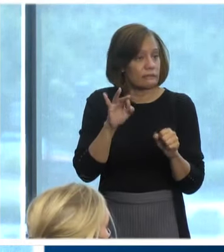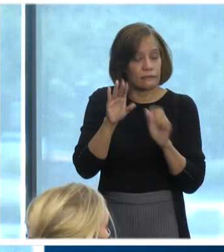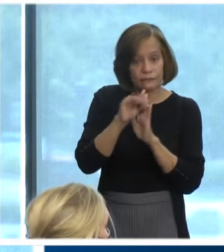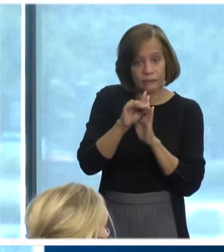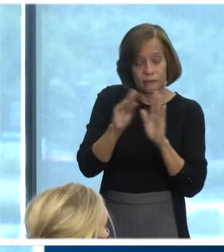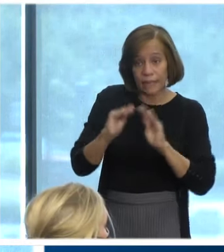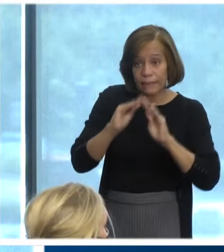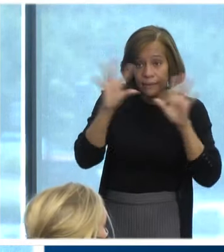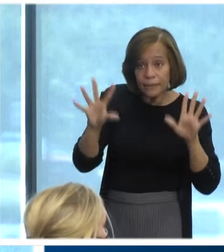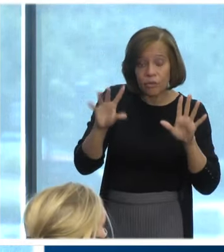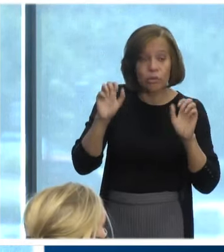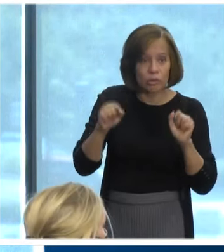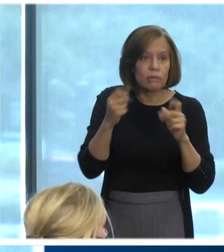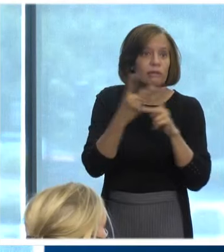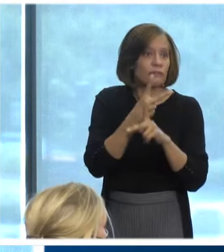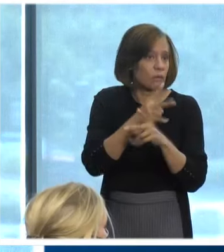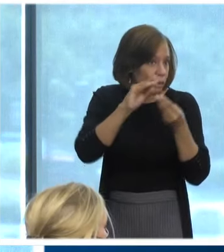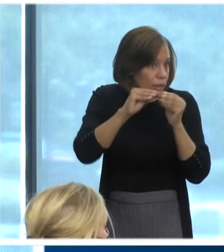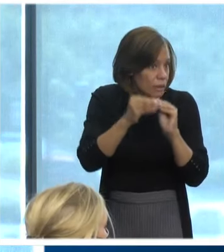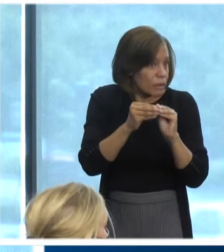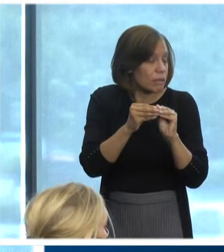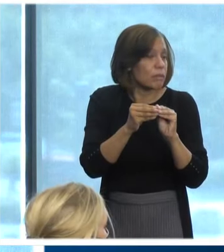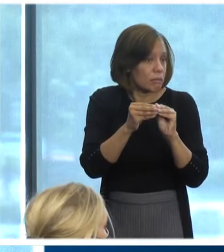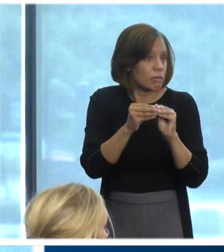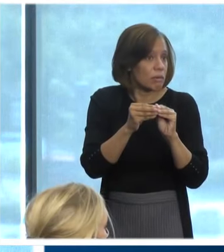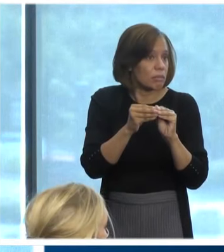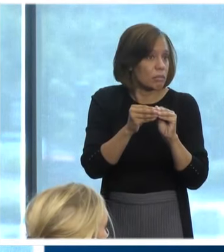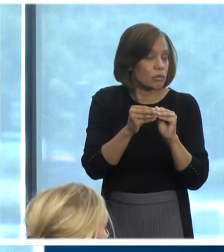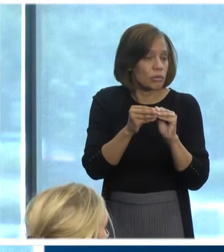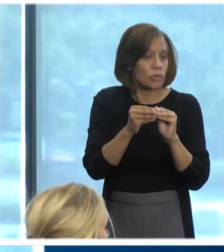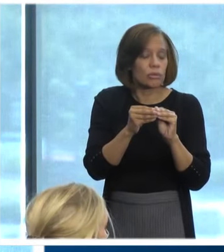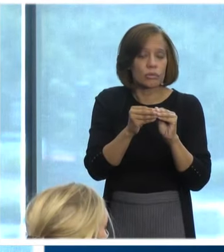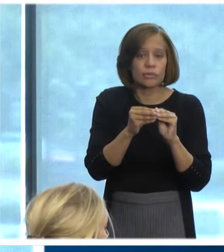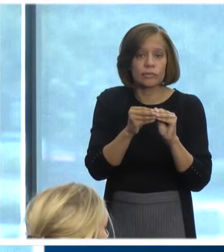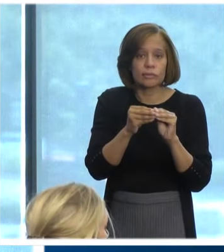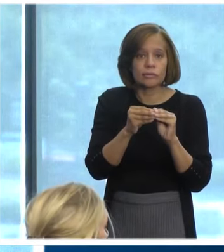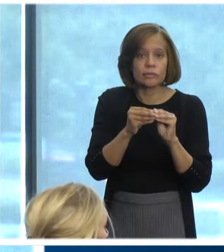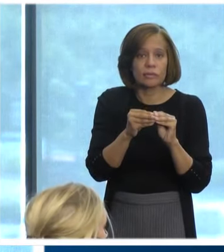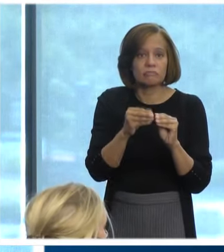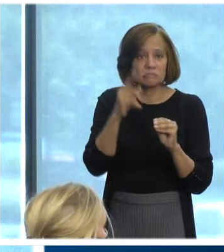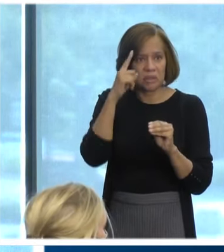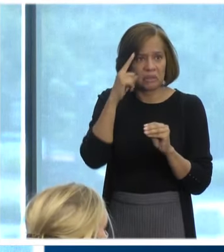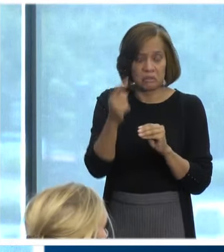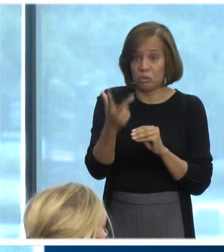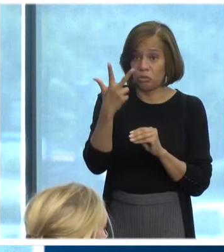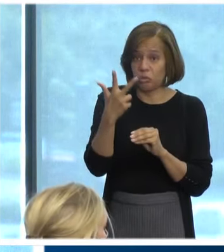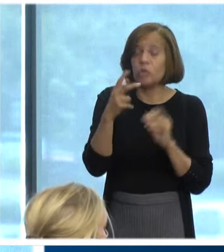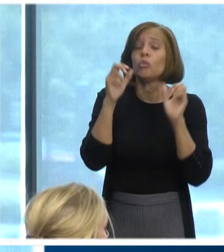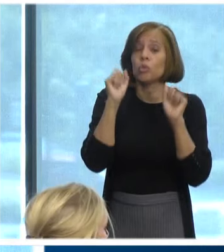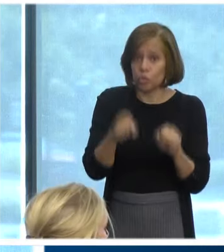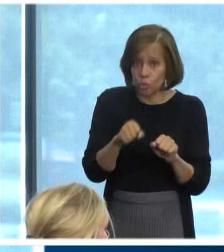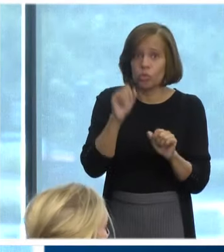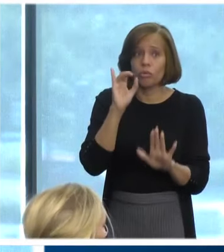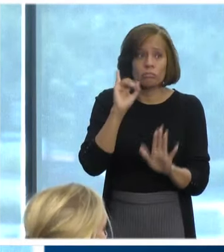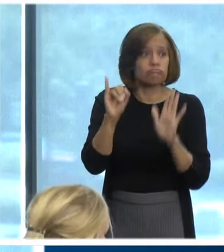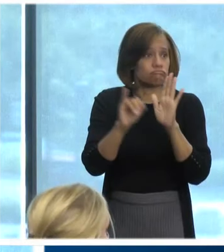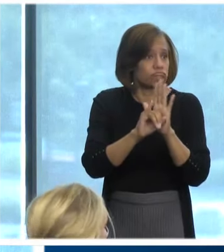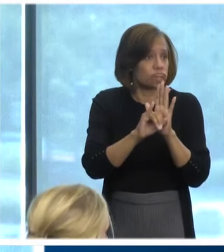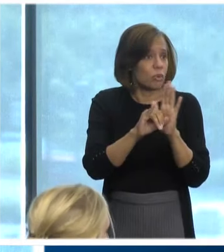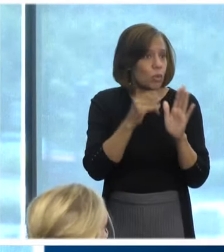that we were able to identify officers. I think in up to 3, we were able to identify officers